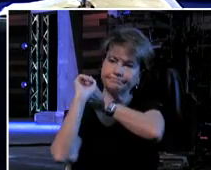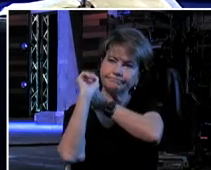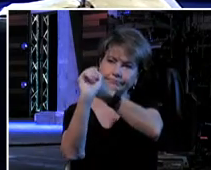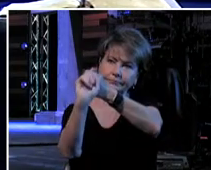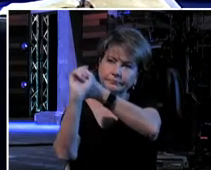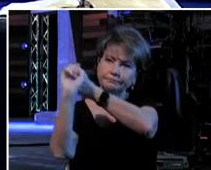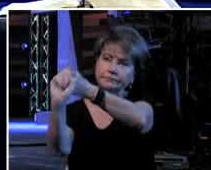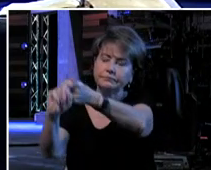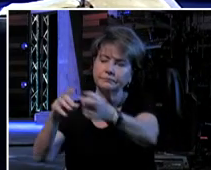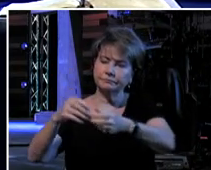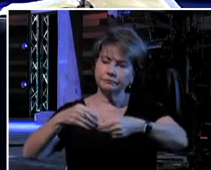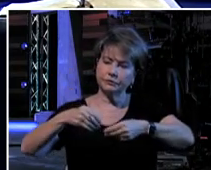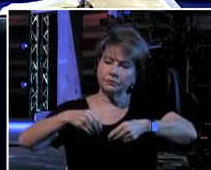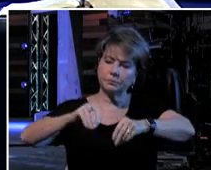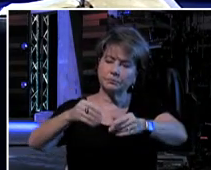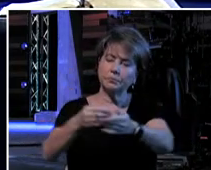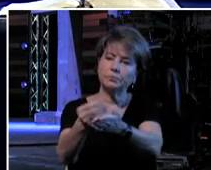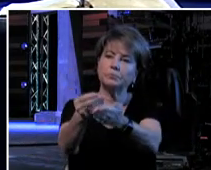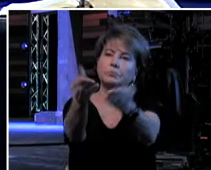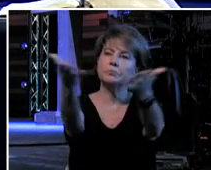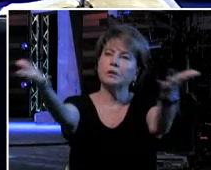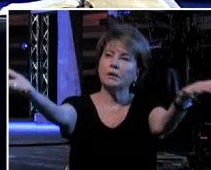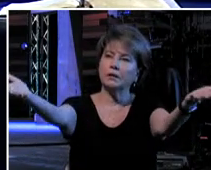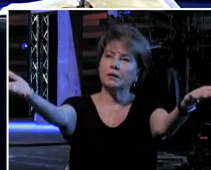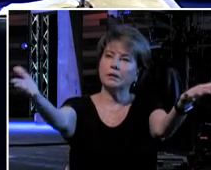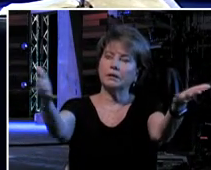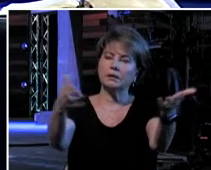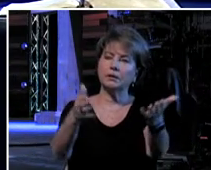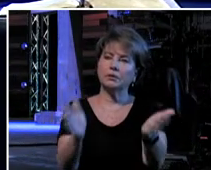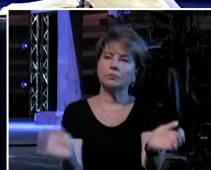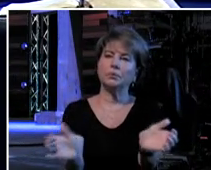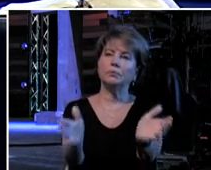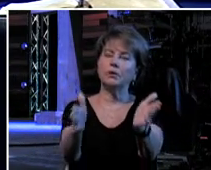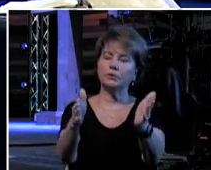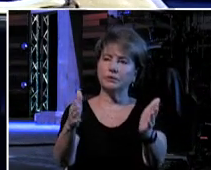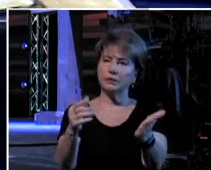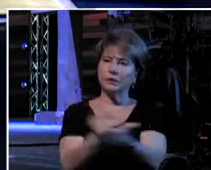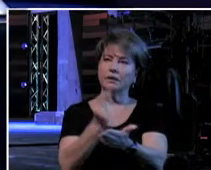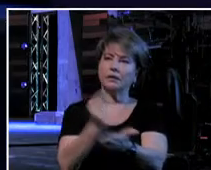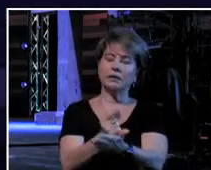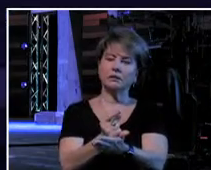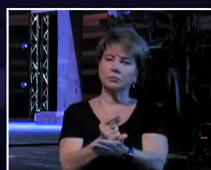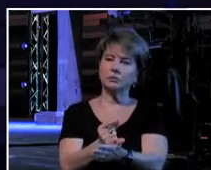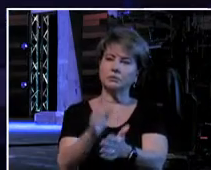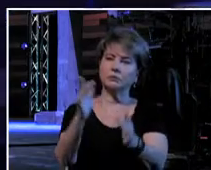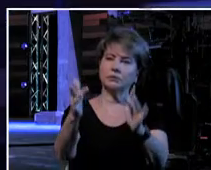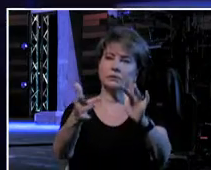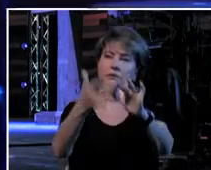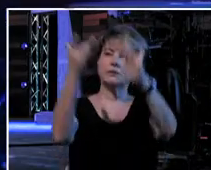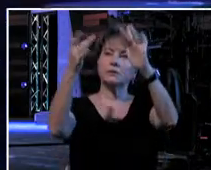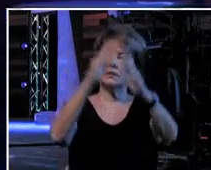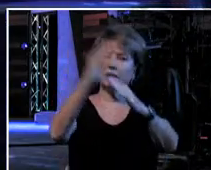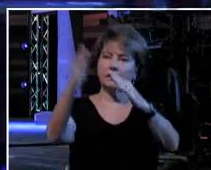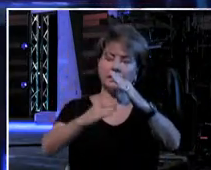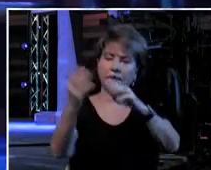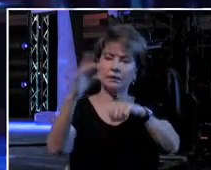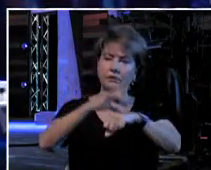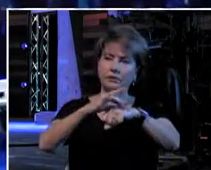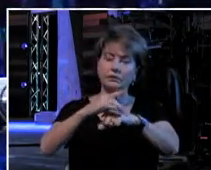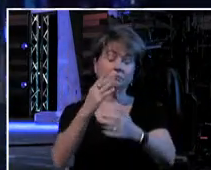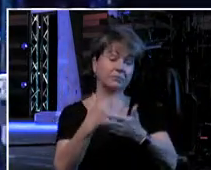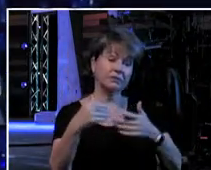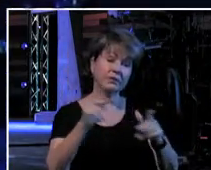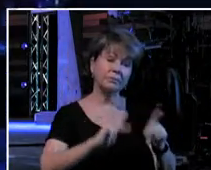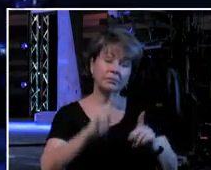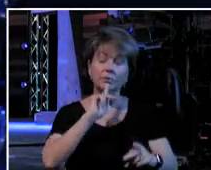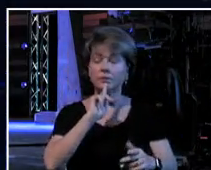the gospel of Jesus to the ends of the earth. Some people, when they hear it, will not believe. Others will. It's